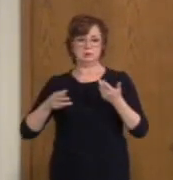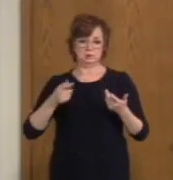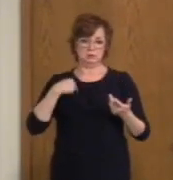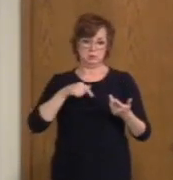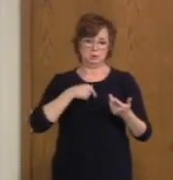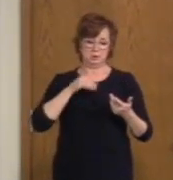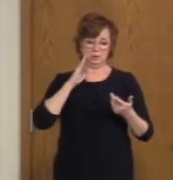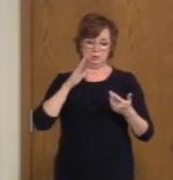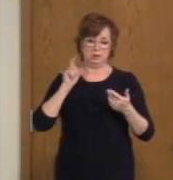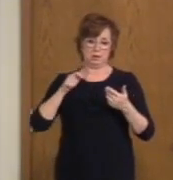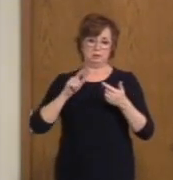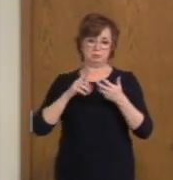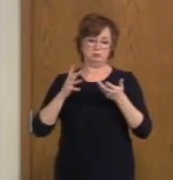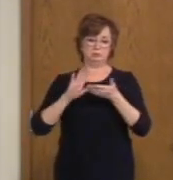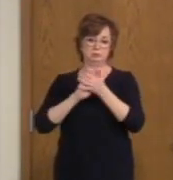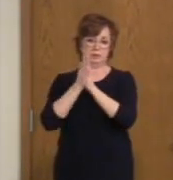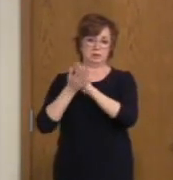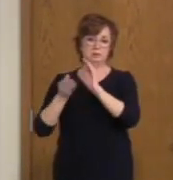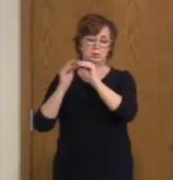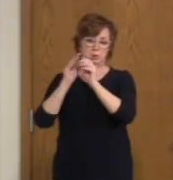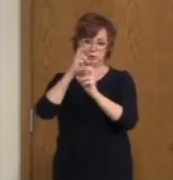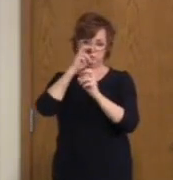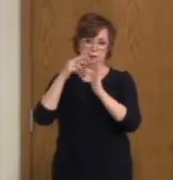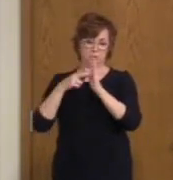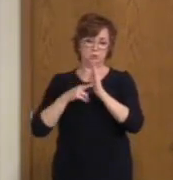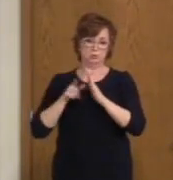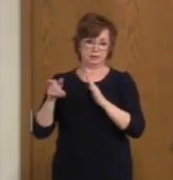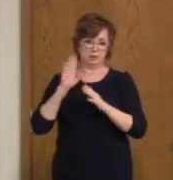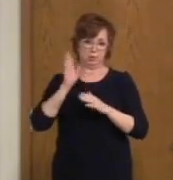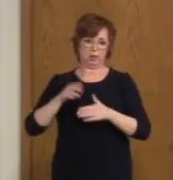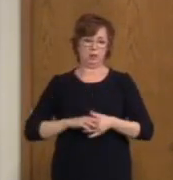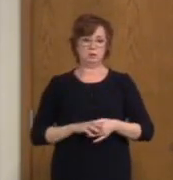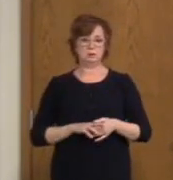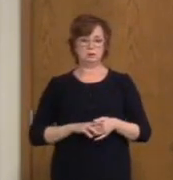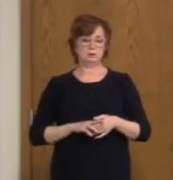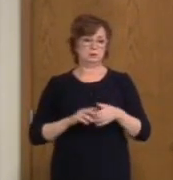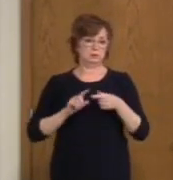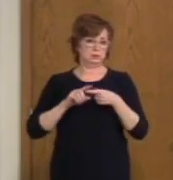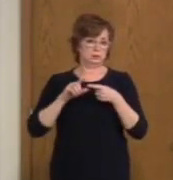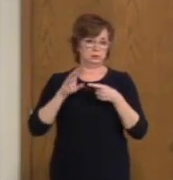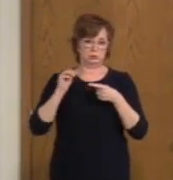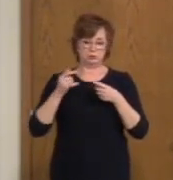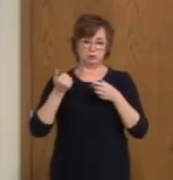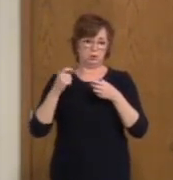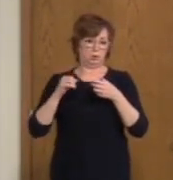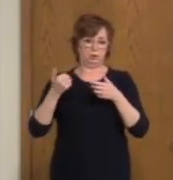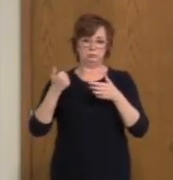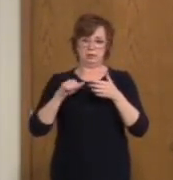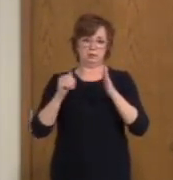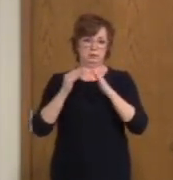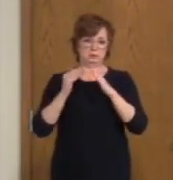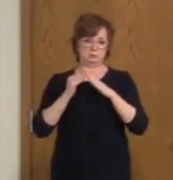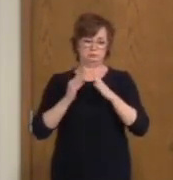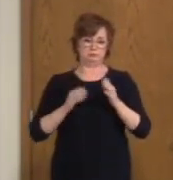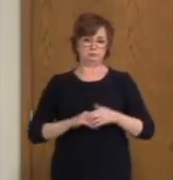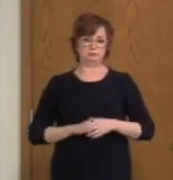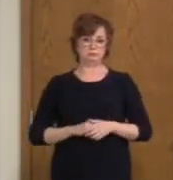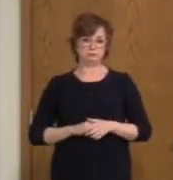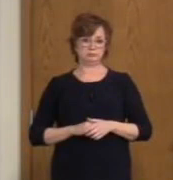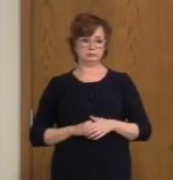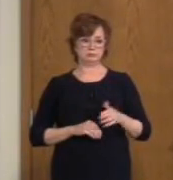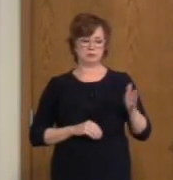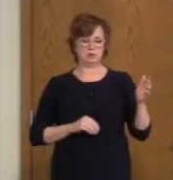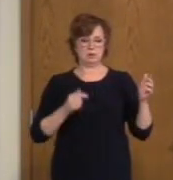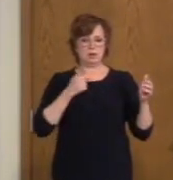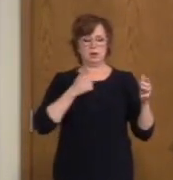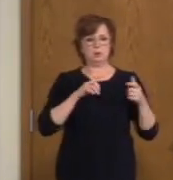have to be applied, and similarly for other communities in the south of Saskatchewan. Thank you. So I